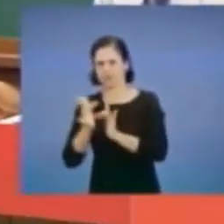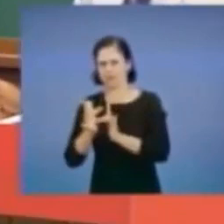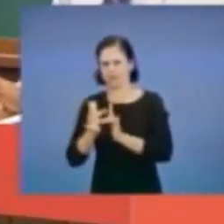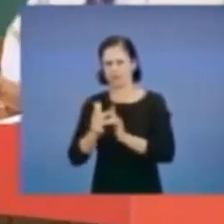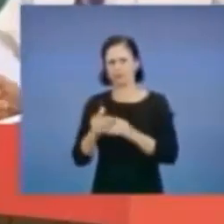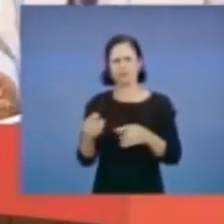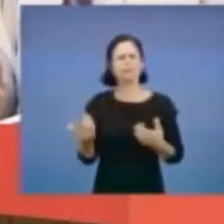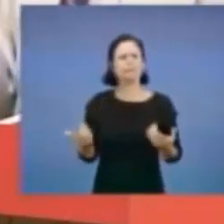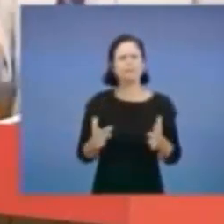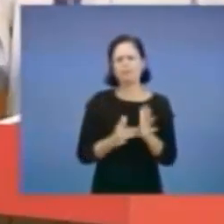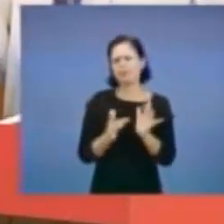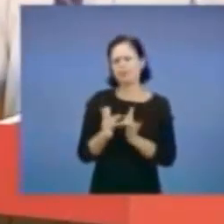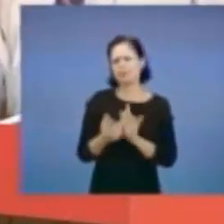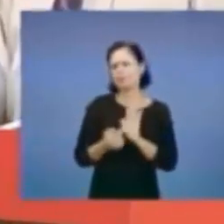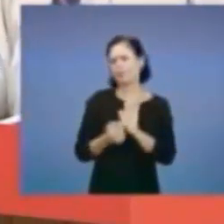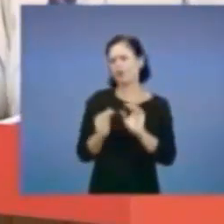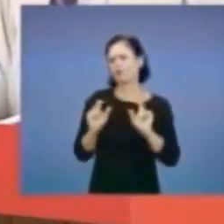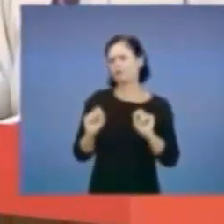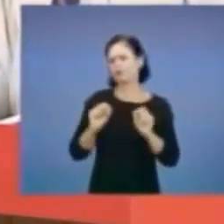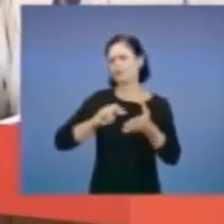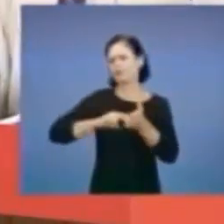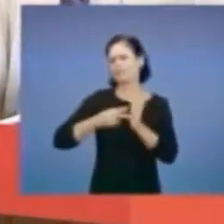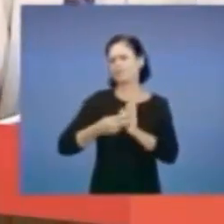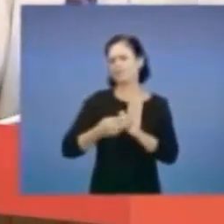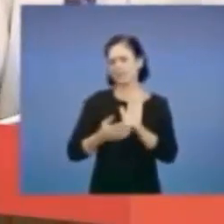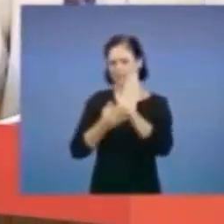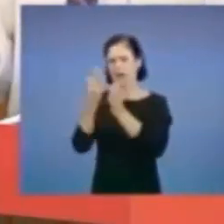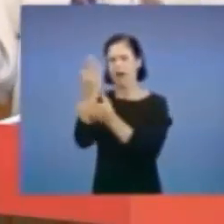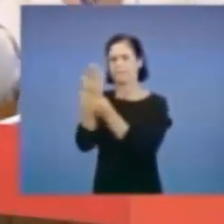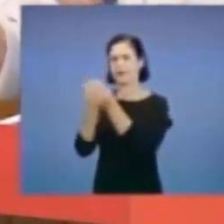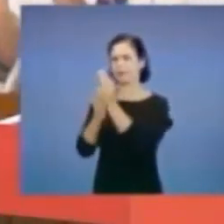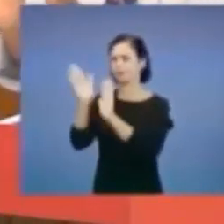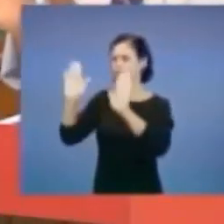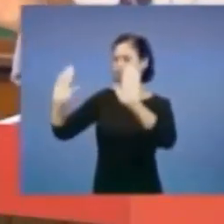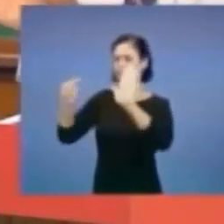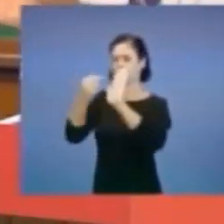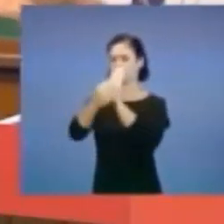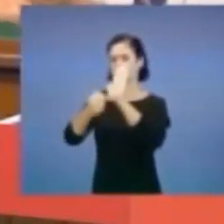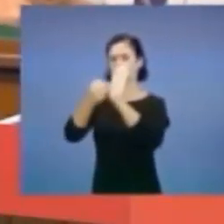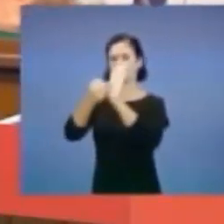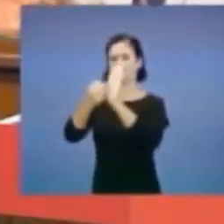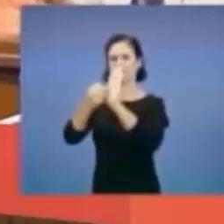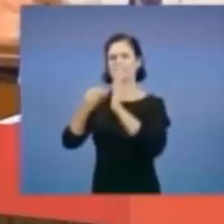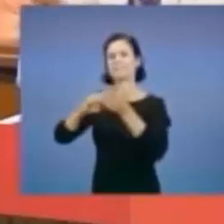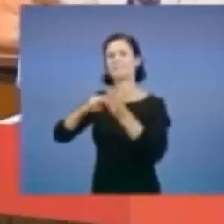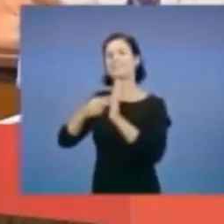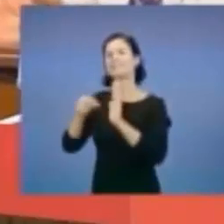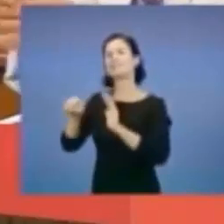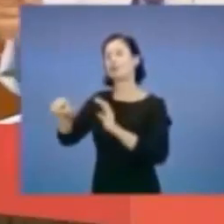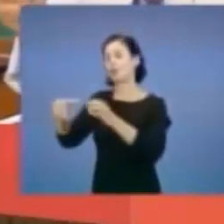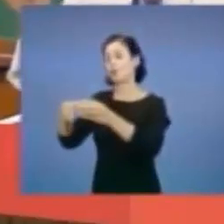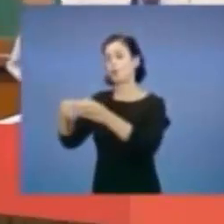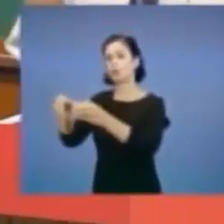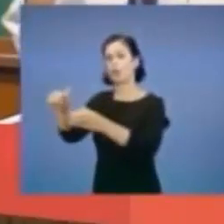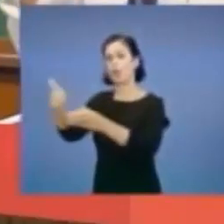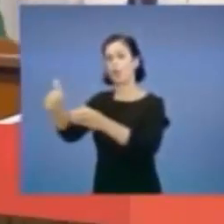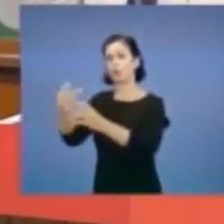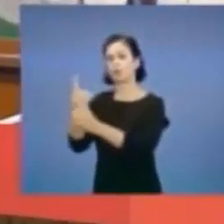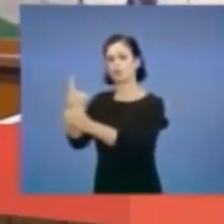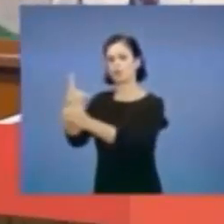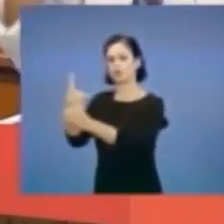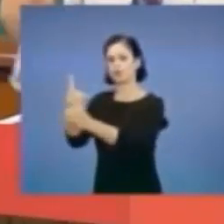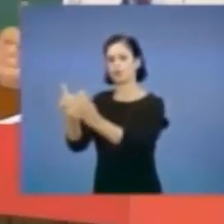have. He wanted to show the following. What did he want to show? He reveals himself now to the group that was